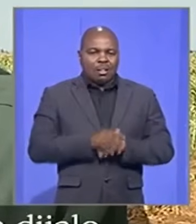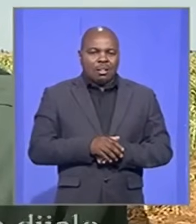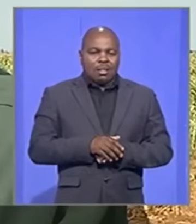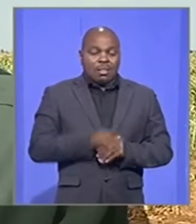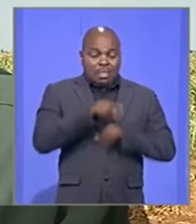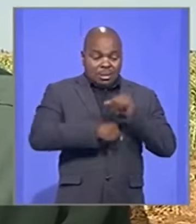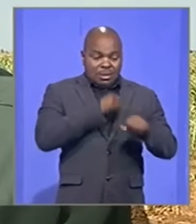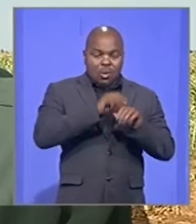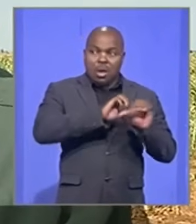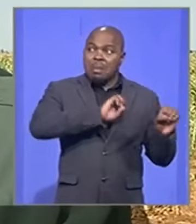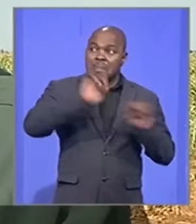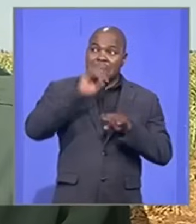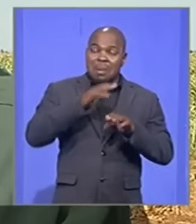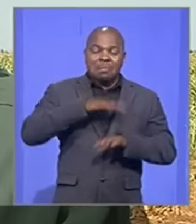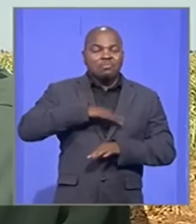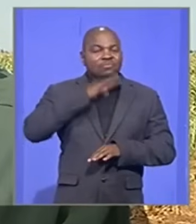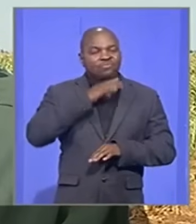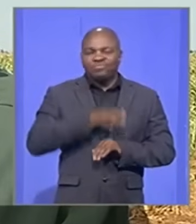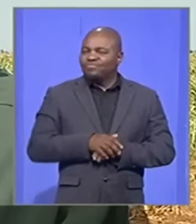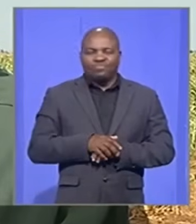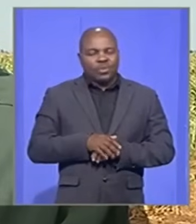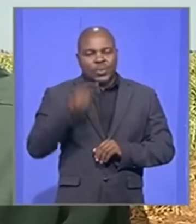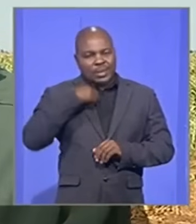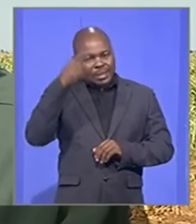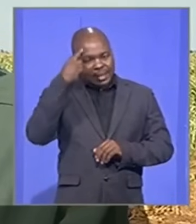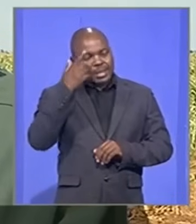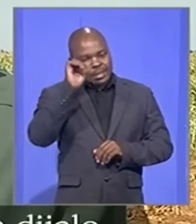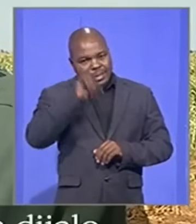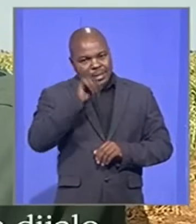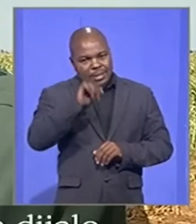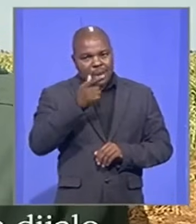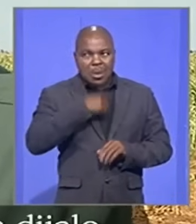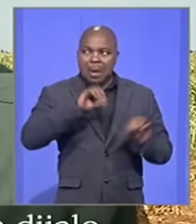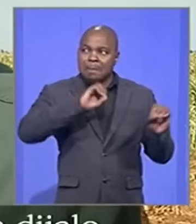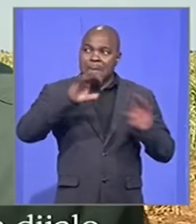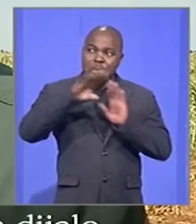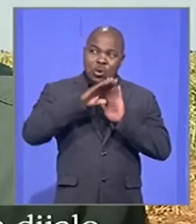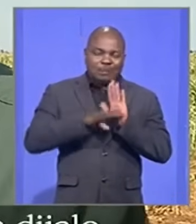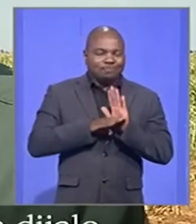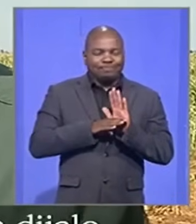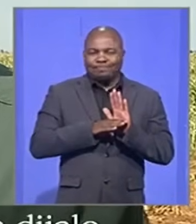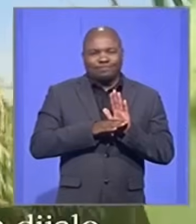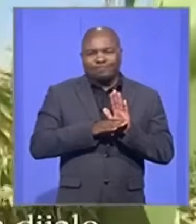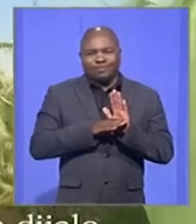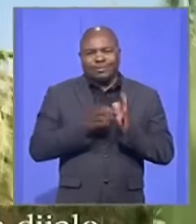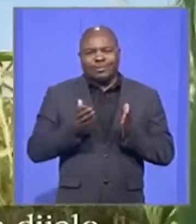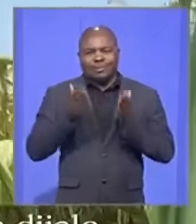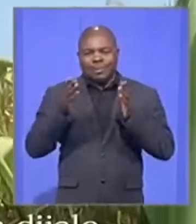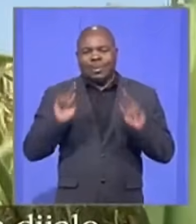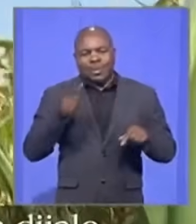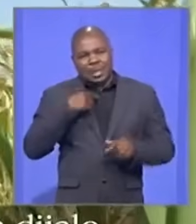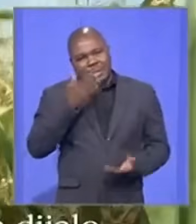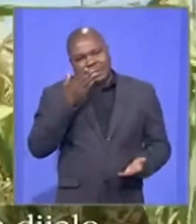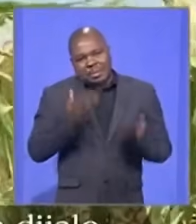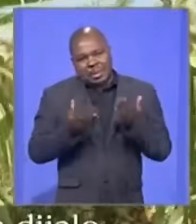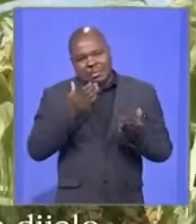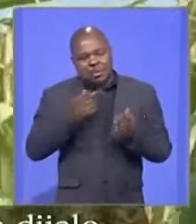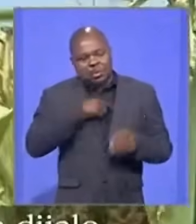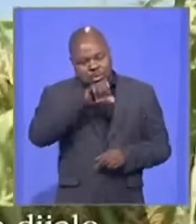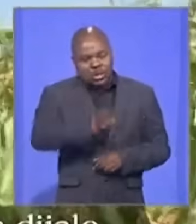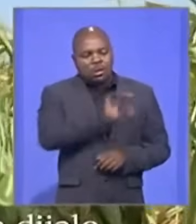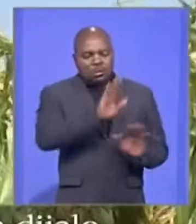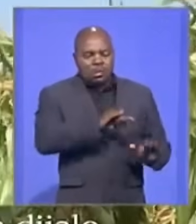We don't think that there will be sufficient supplies for a huge export program. We're probably going to have enough grain for